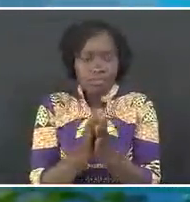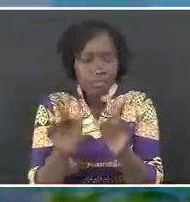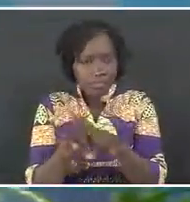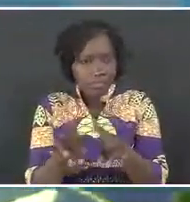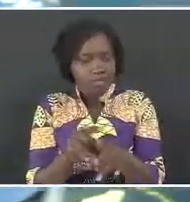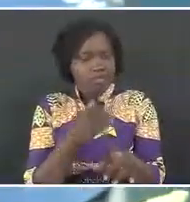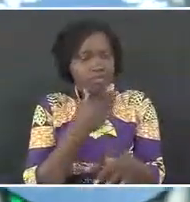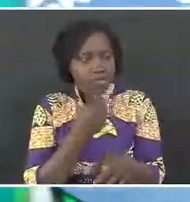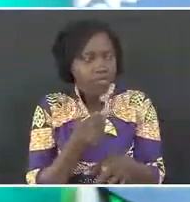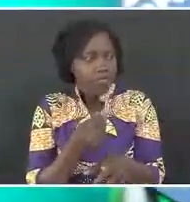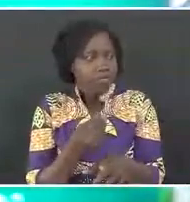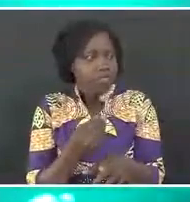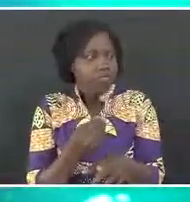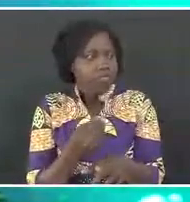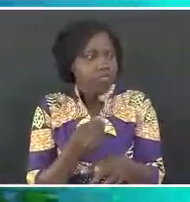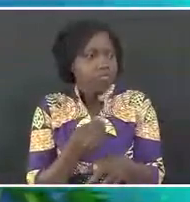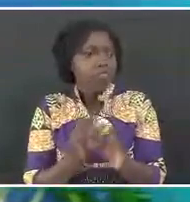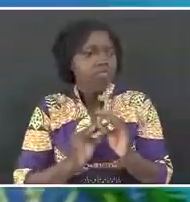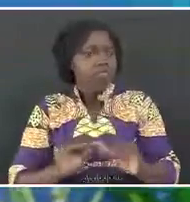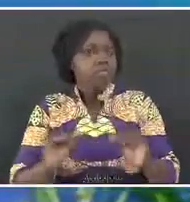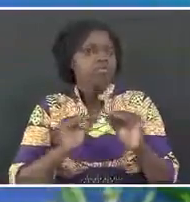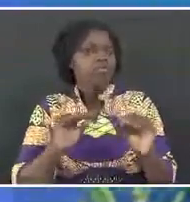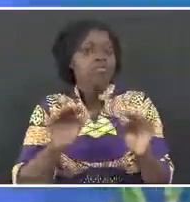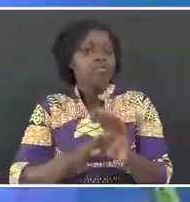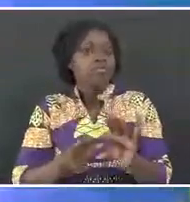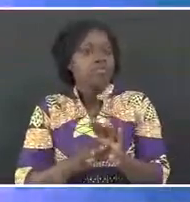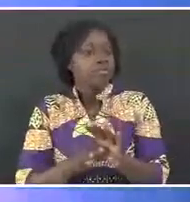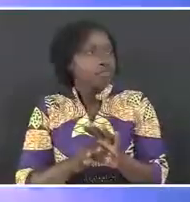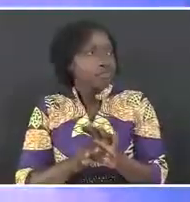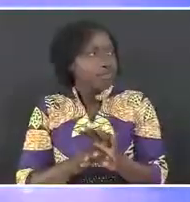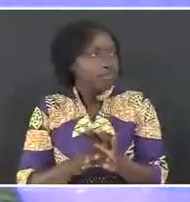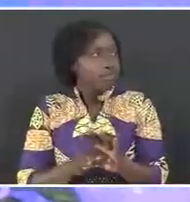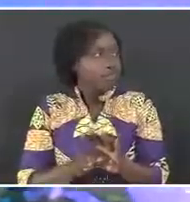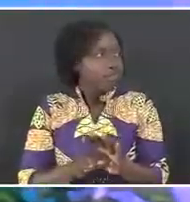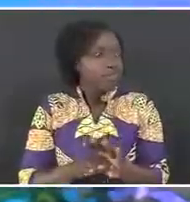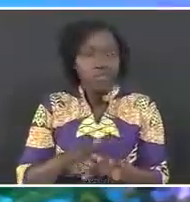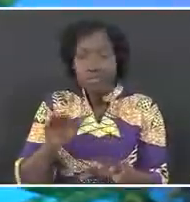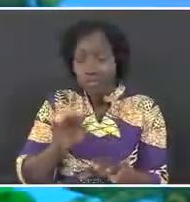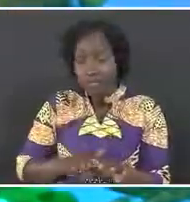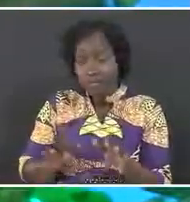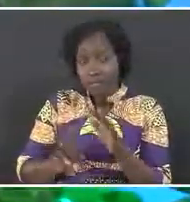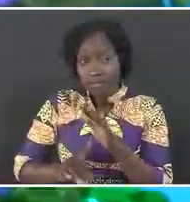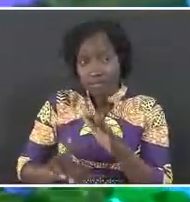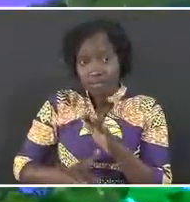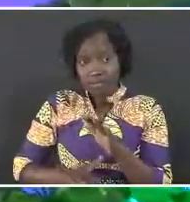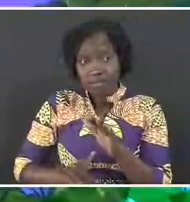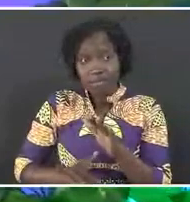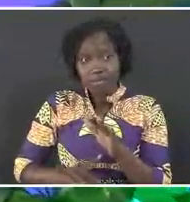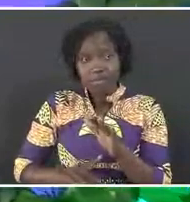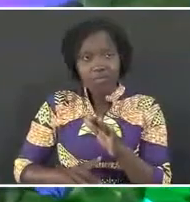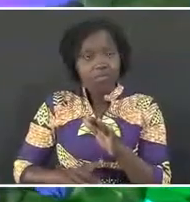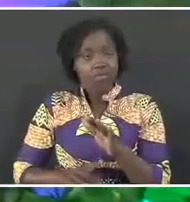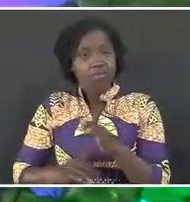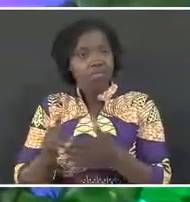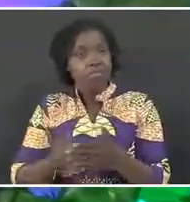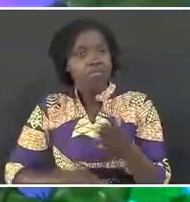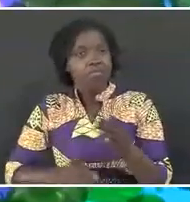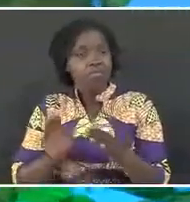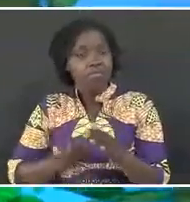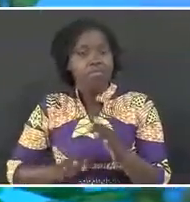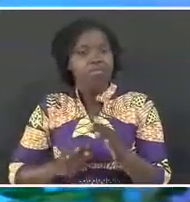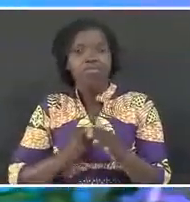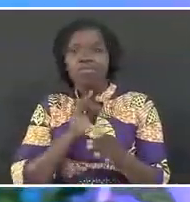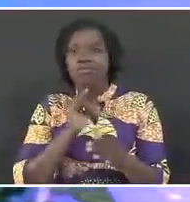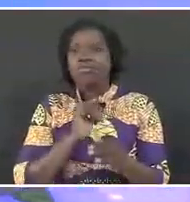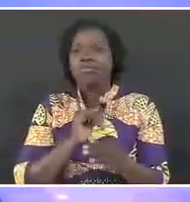men are supposed to teach members women ministry, what women ministry is. They